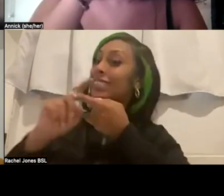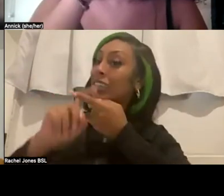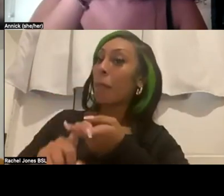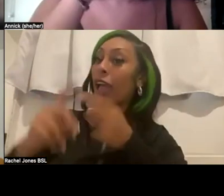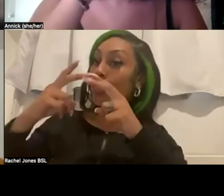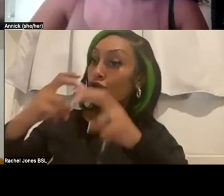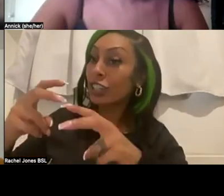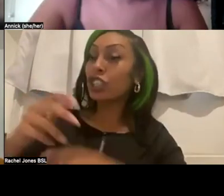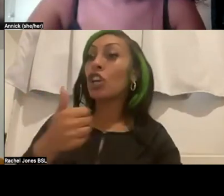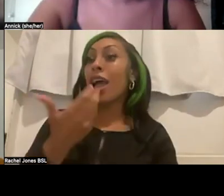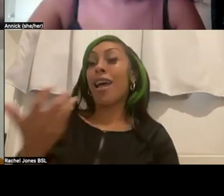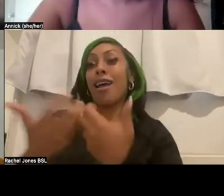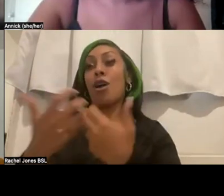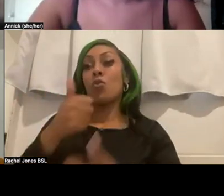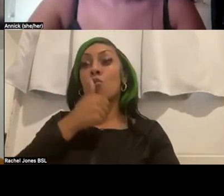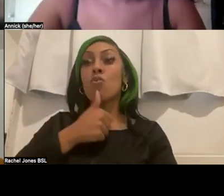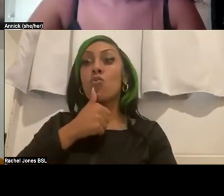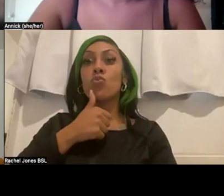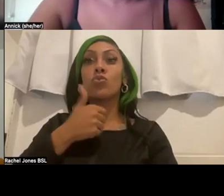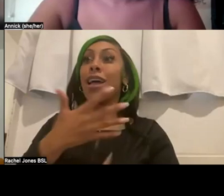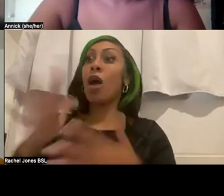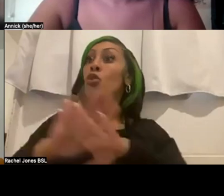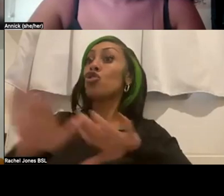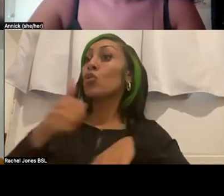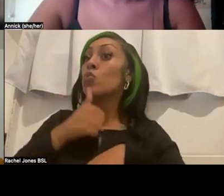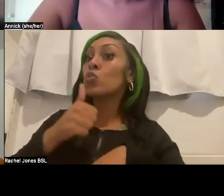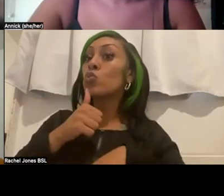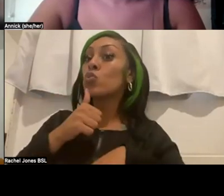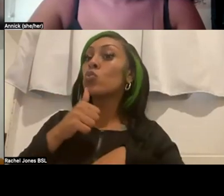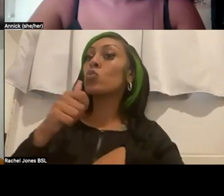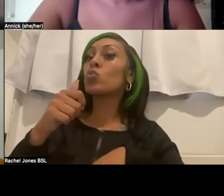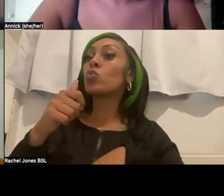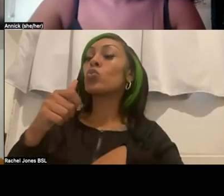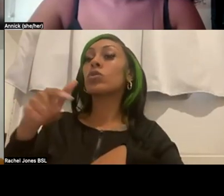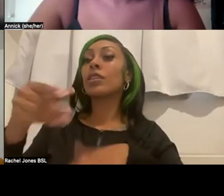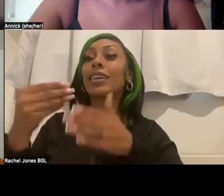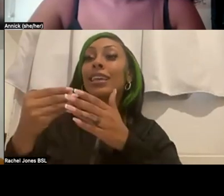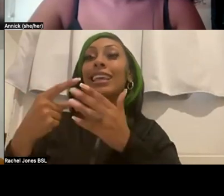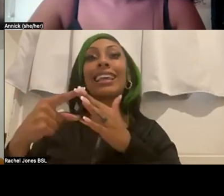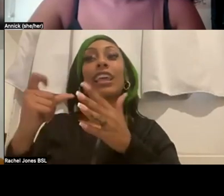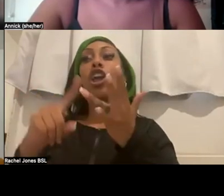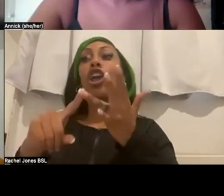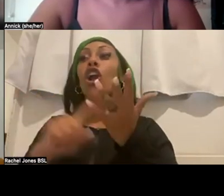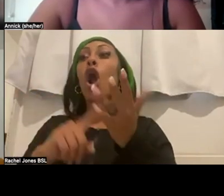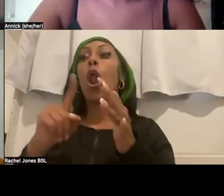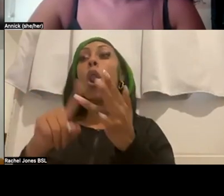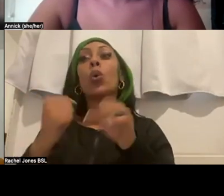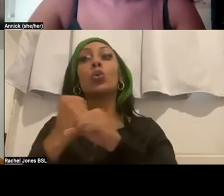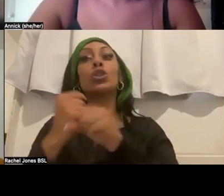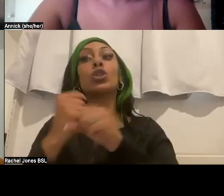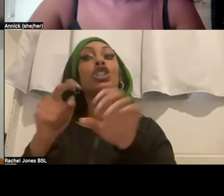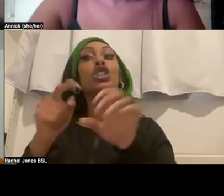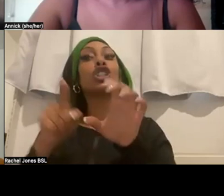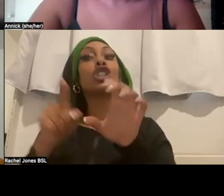used or misused, and what a cooperative research ecology that activates change could be, aware of the limits of